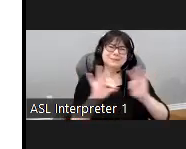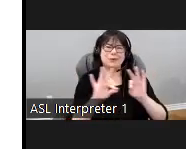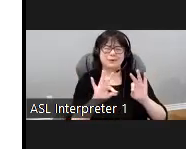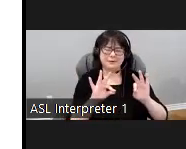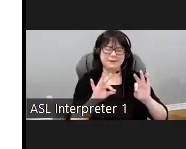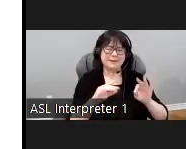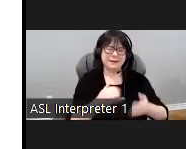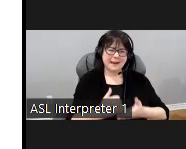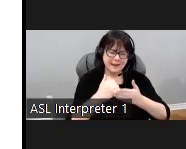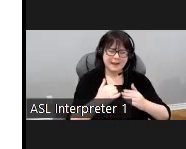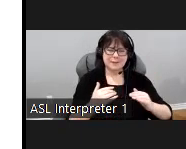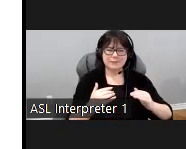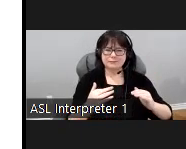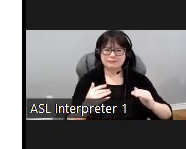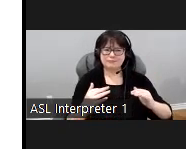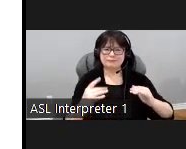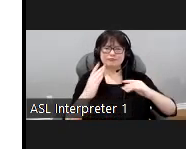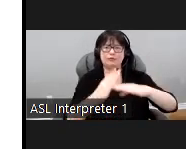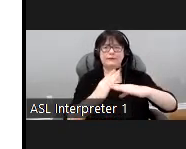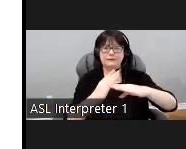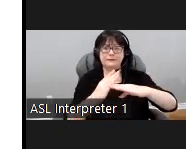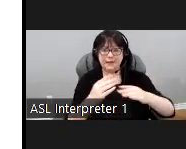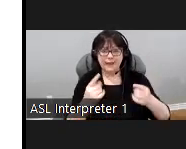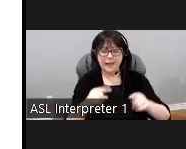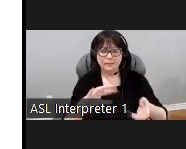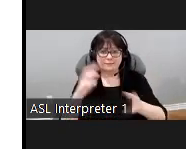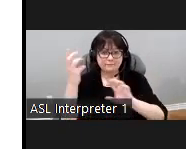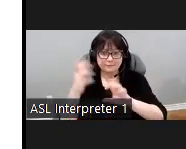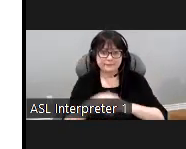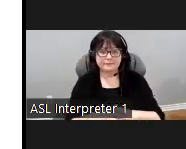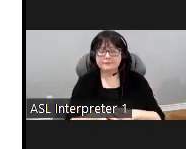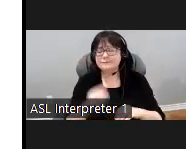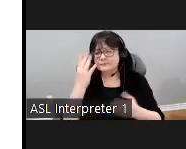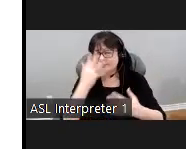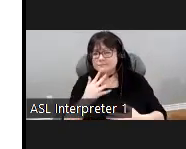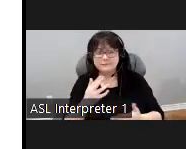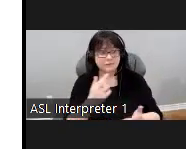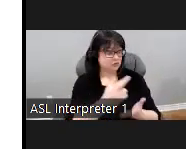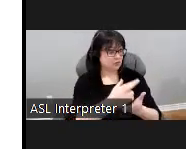prevention. It's not very well resourced or not resourced at all because we